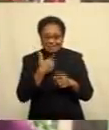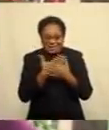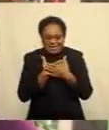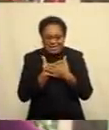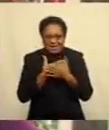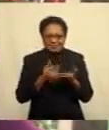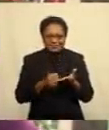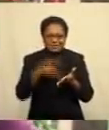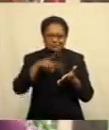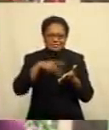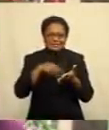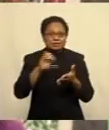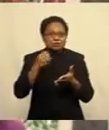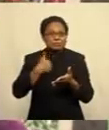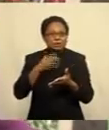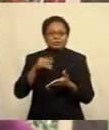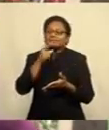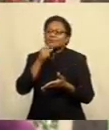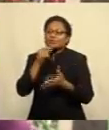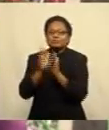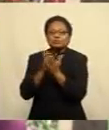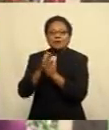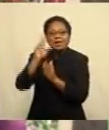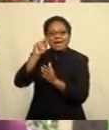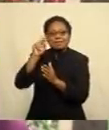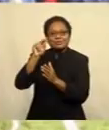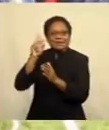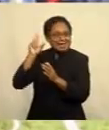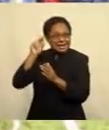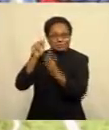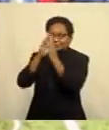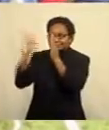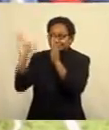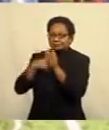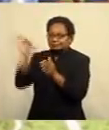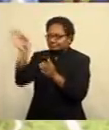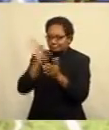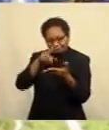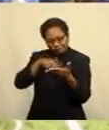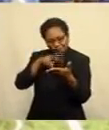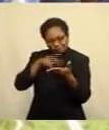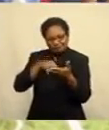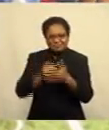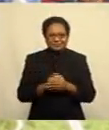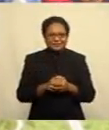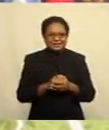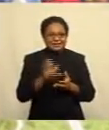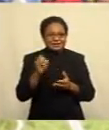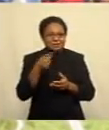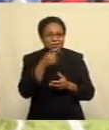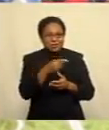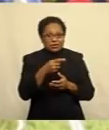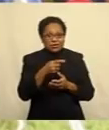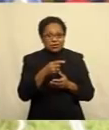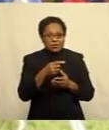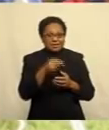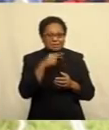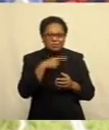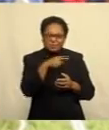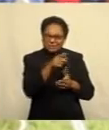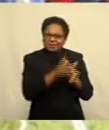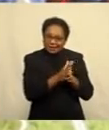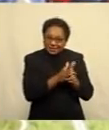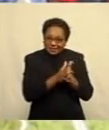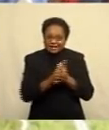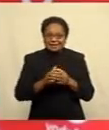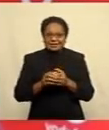out from our library to read, and it helps me a lot. Kadilala's drive was quickly picked up by her teachers, and this was when her